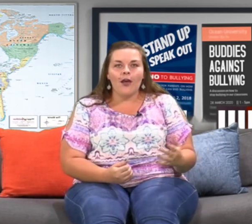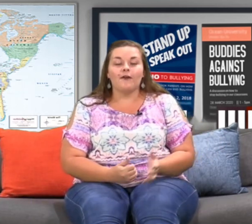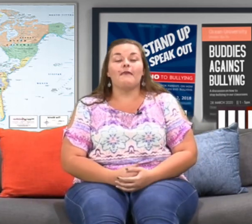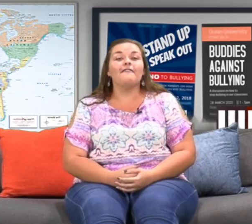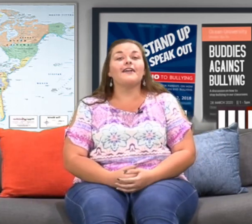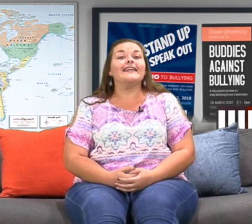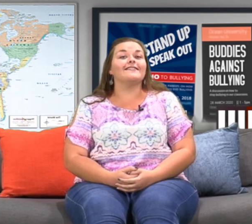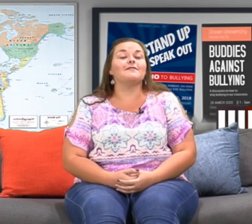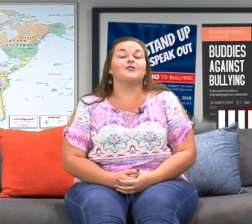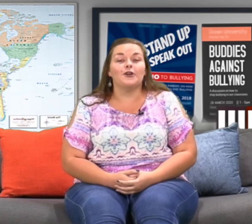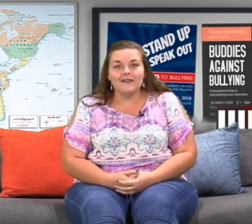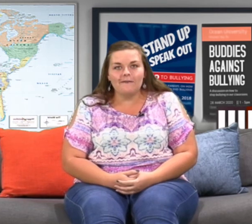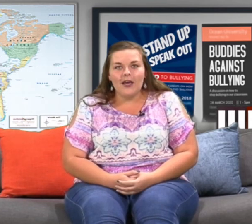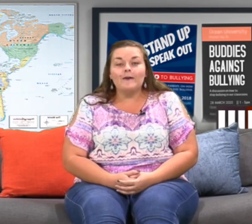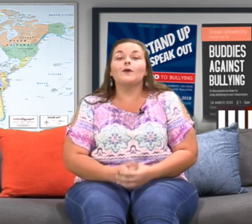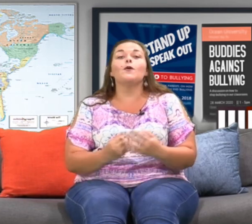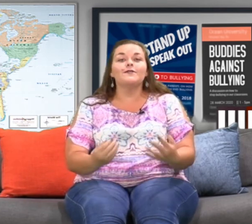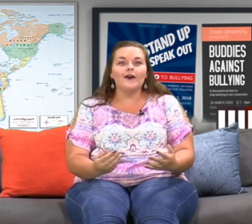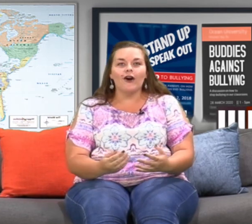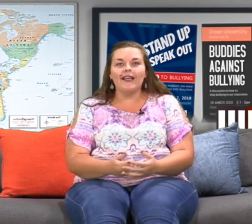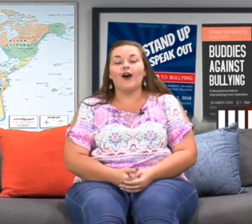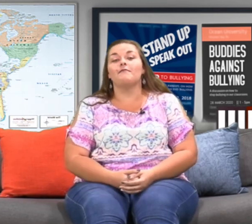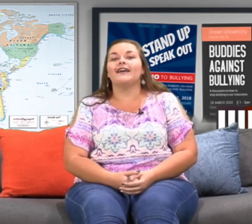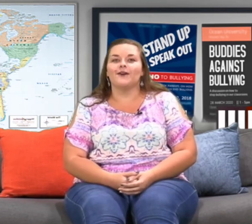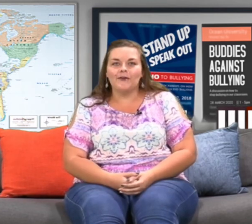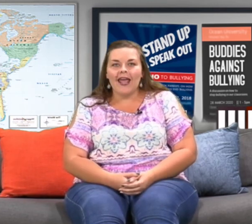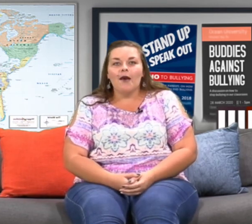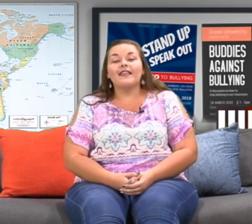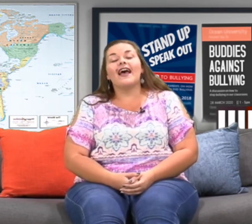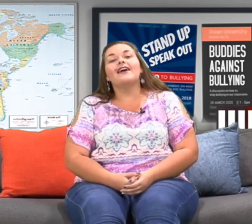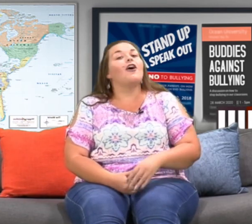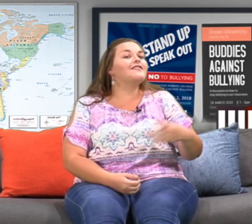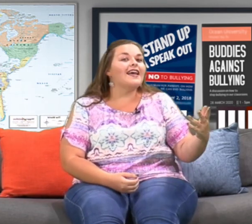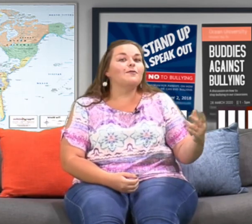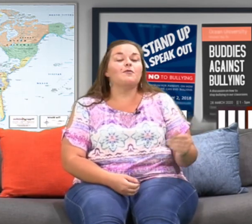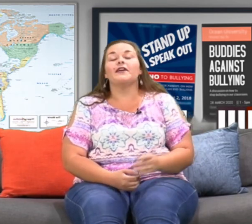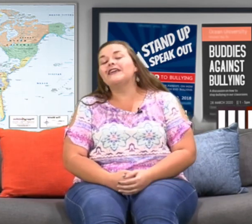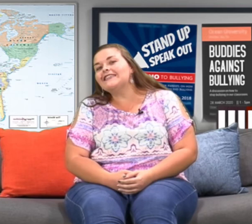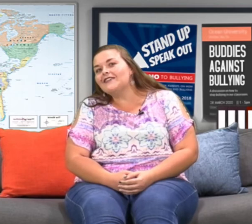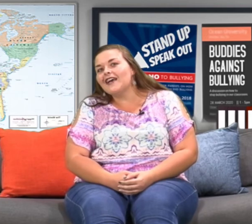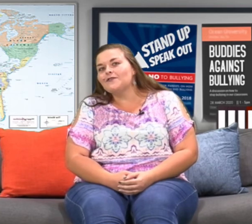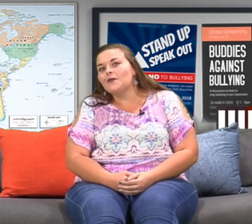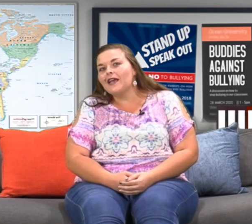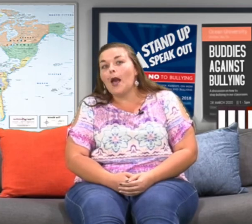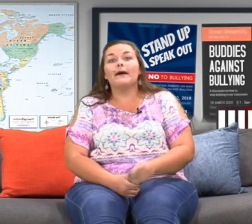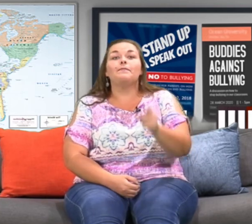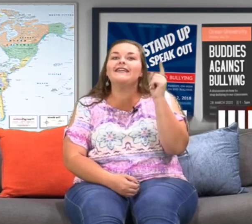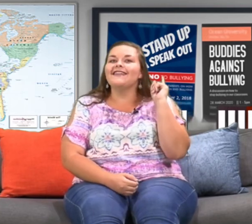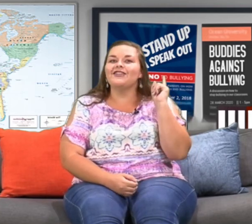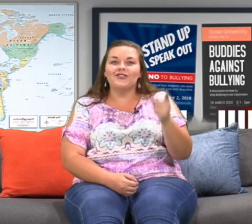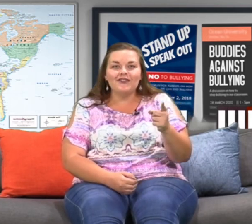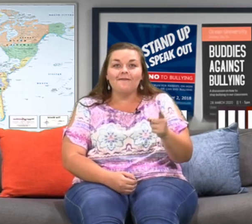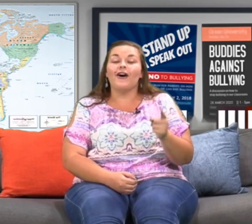interview with my friend Elizabeth Joseph, who's also a colleague of MyZone. But after that, we will be greeting you guys for the week, but